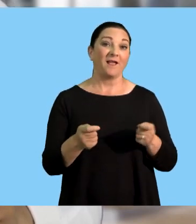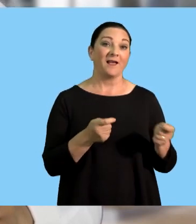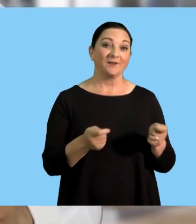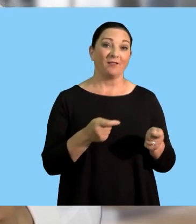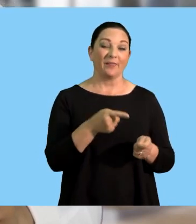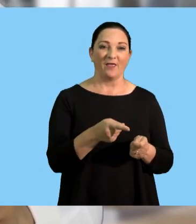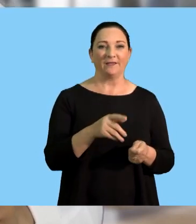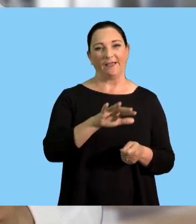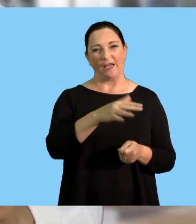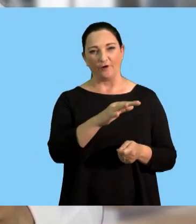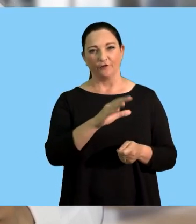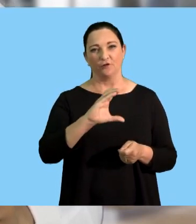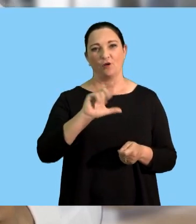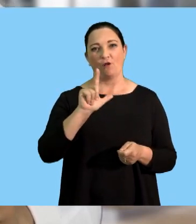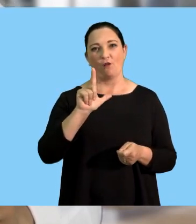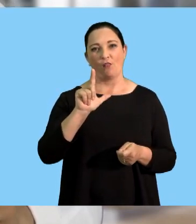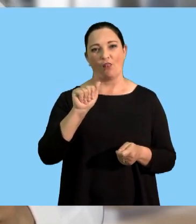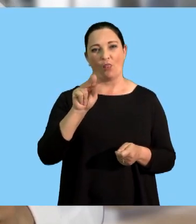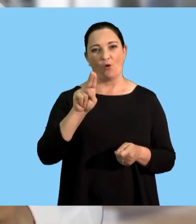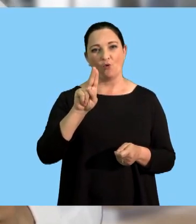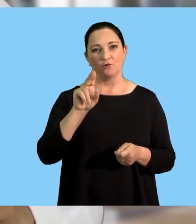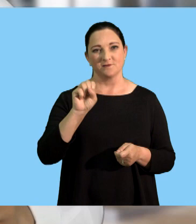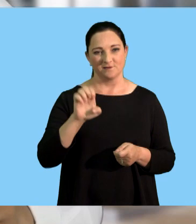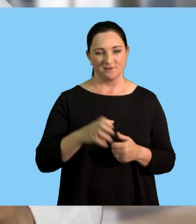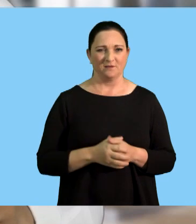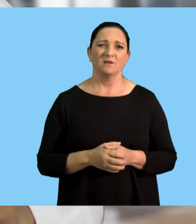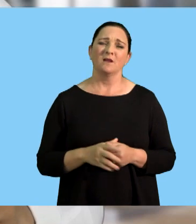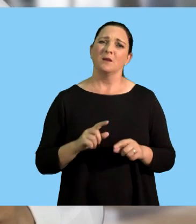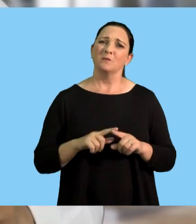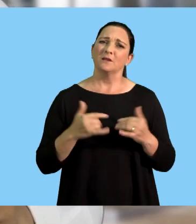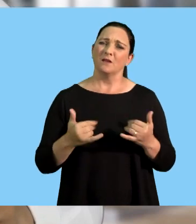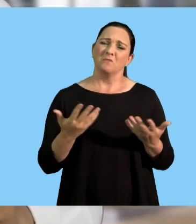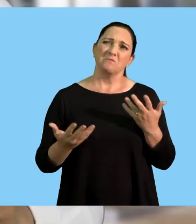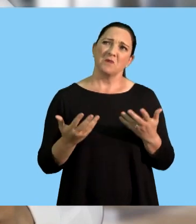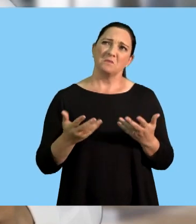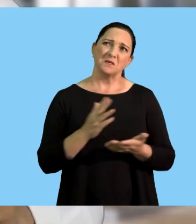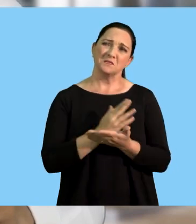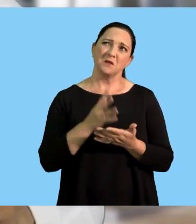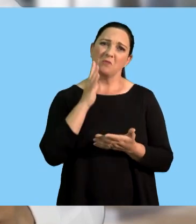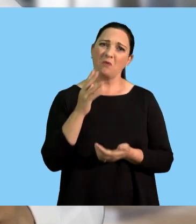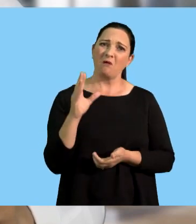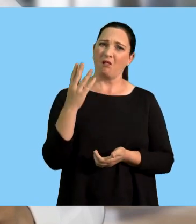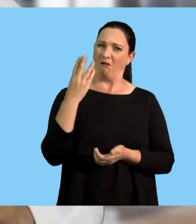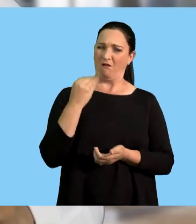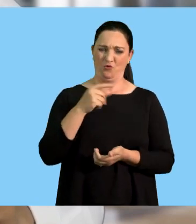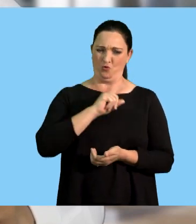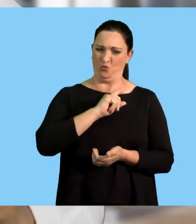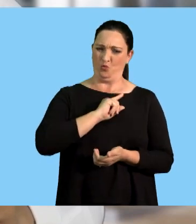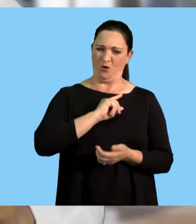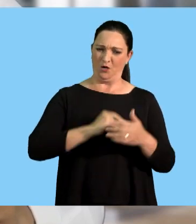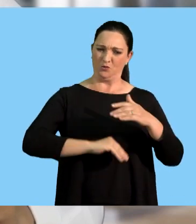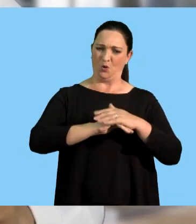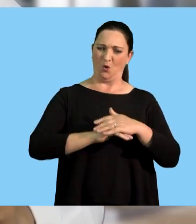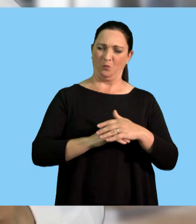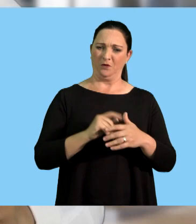loss, and this is how you calculate average loss. And note that some questions may ask, why did Top Trader